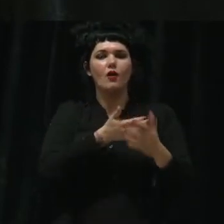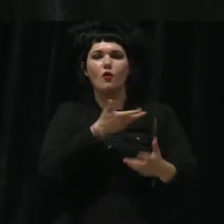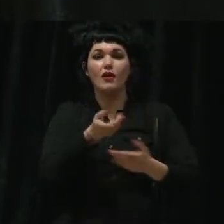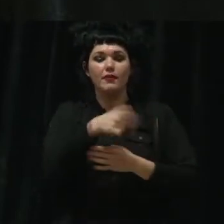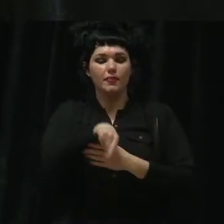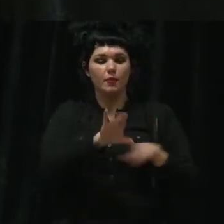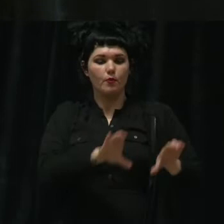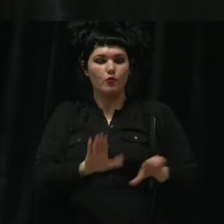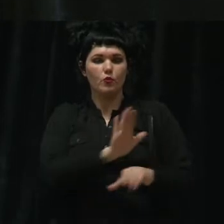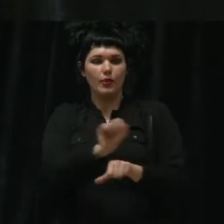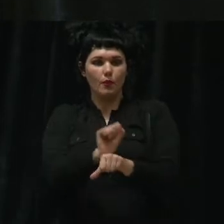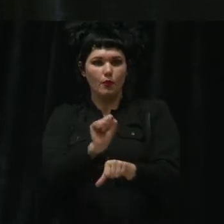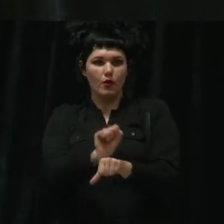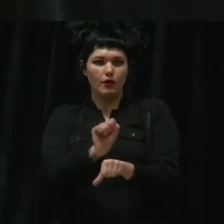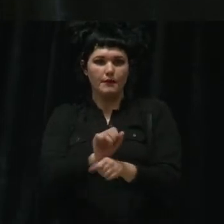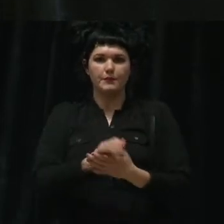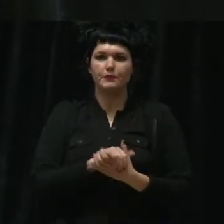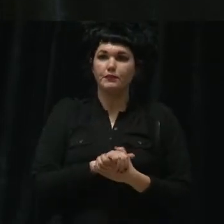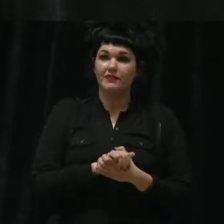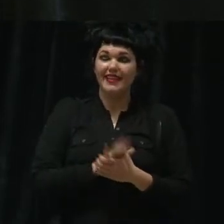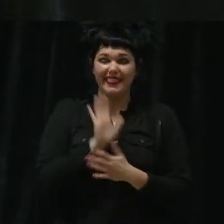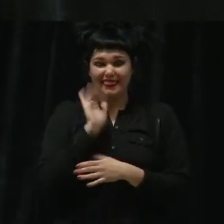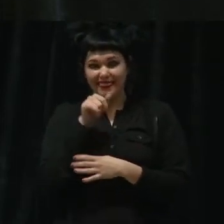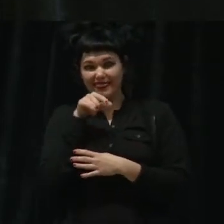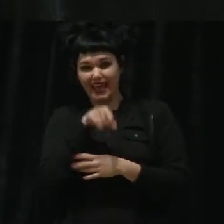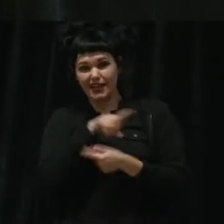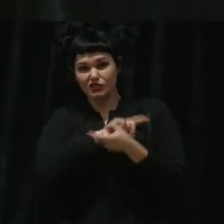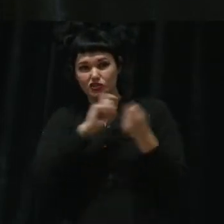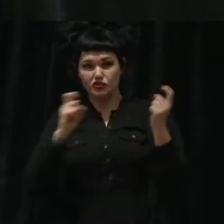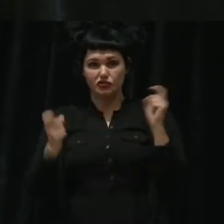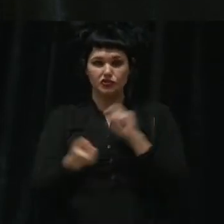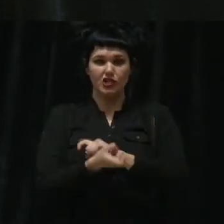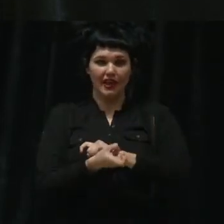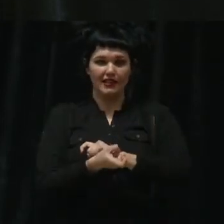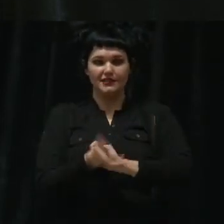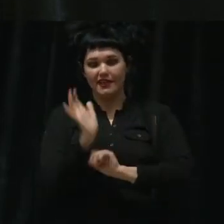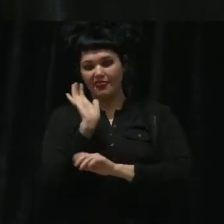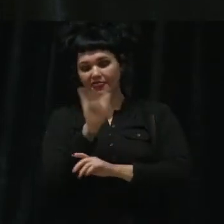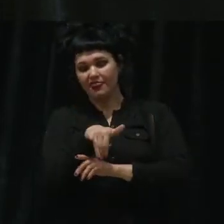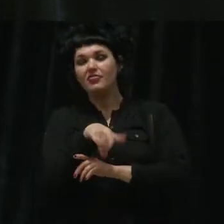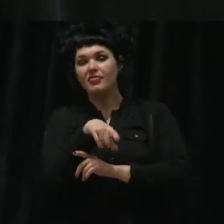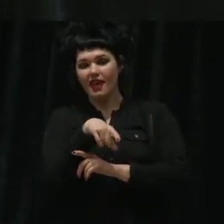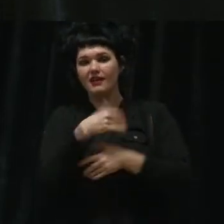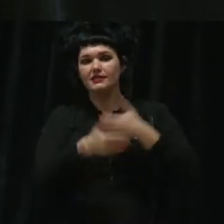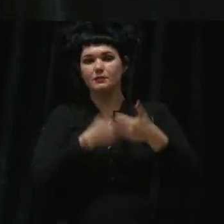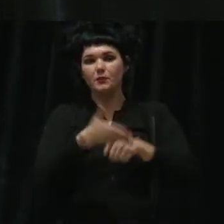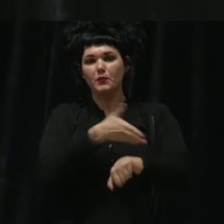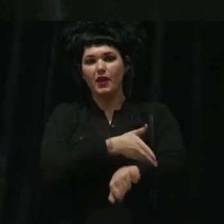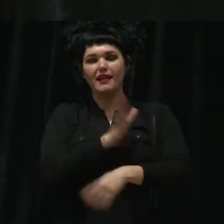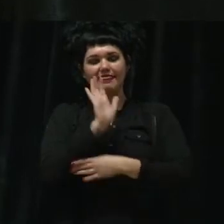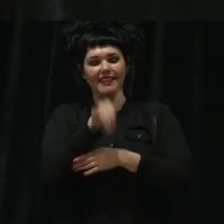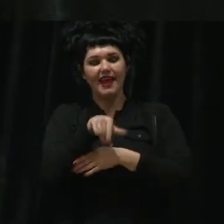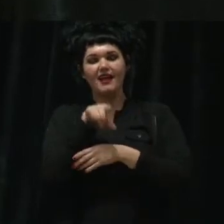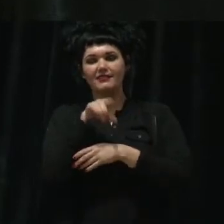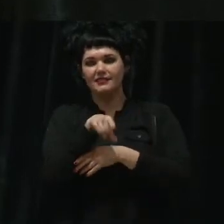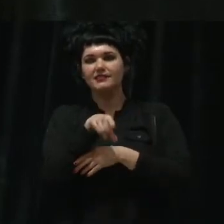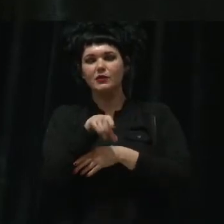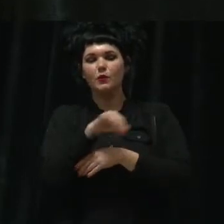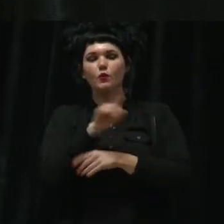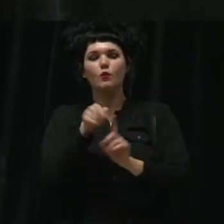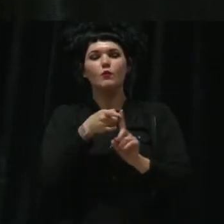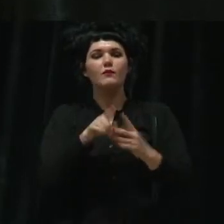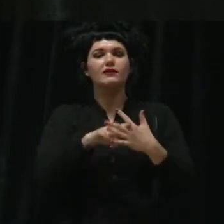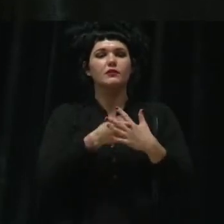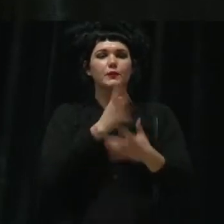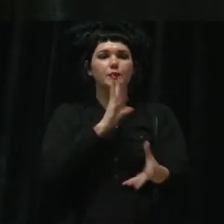they do their work. That's change, that's progress, that's when we start